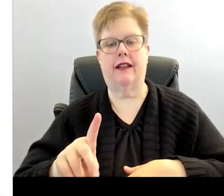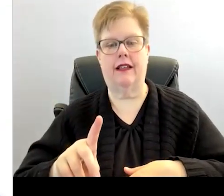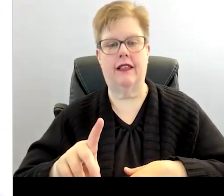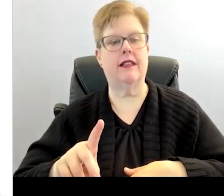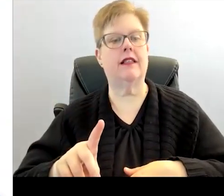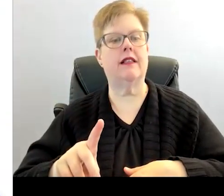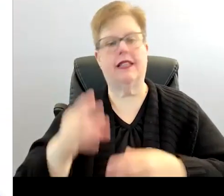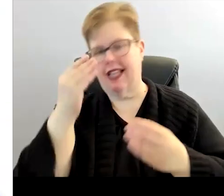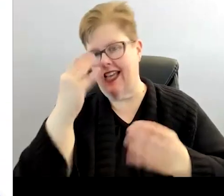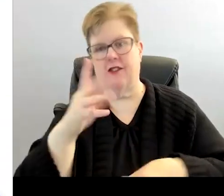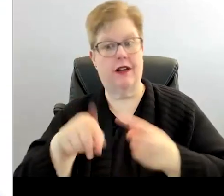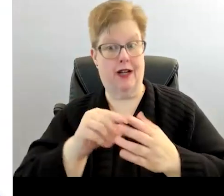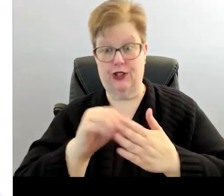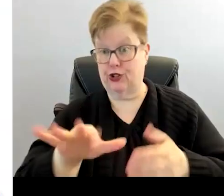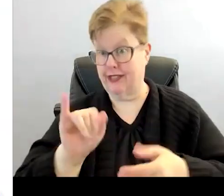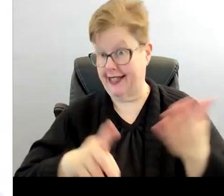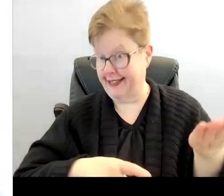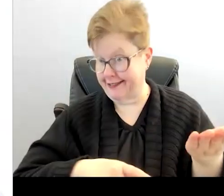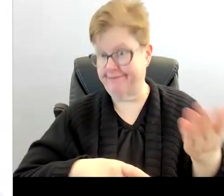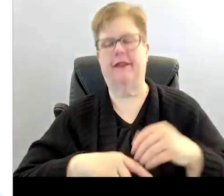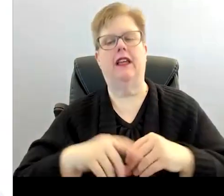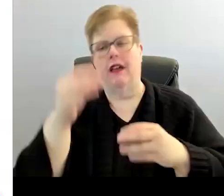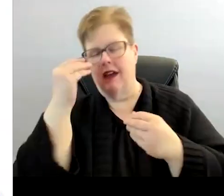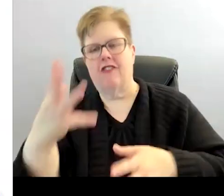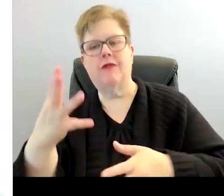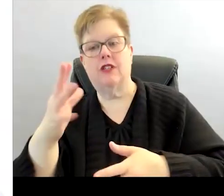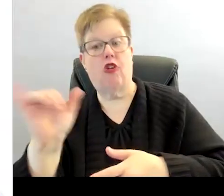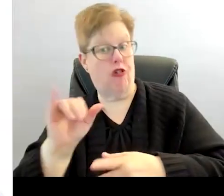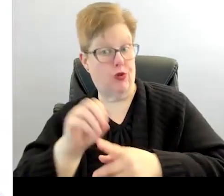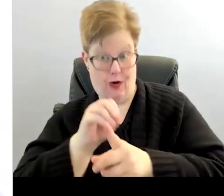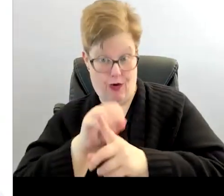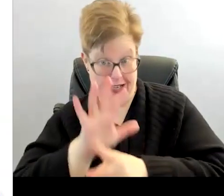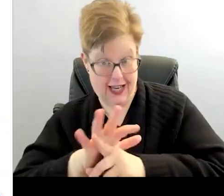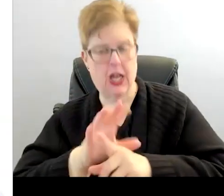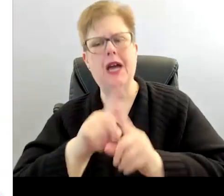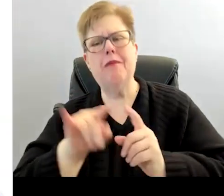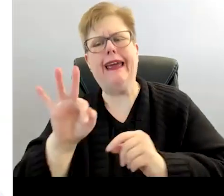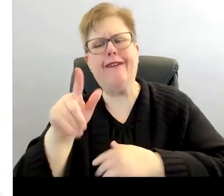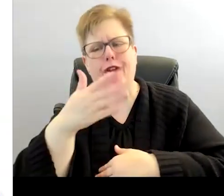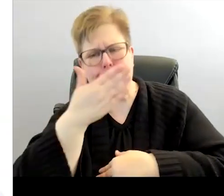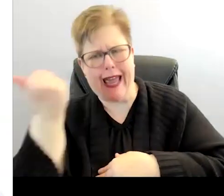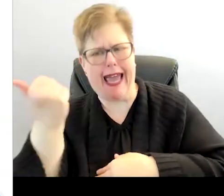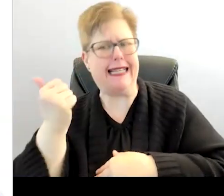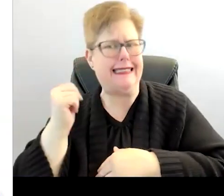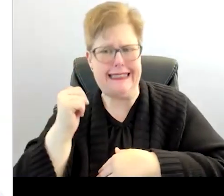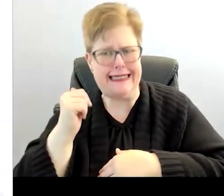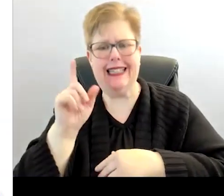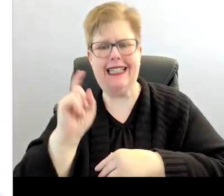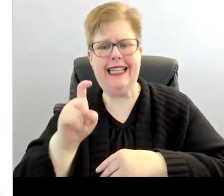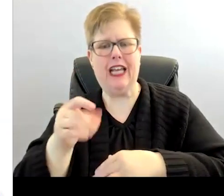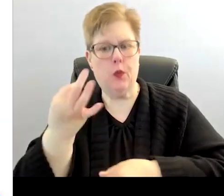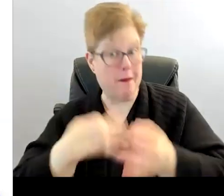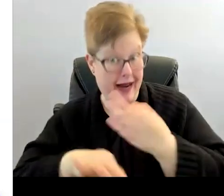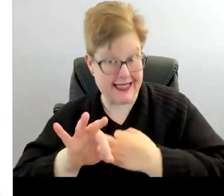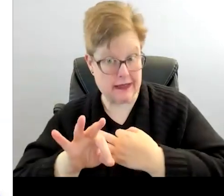here's information on student IDs. This information is also in orientation, but just in case you forget or do indeed need a